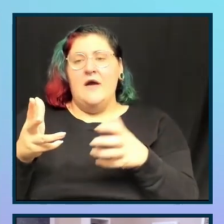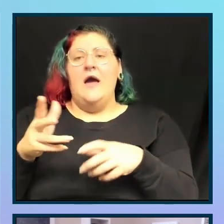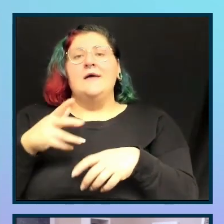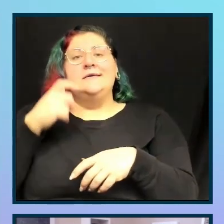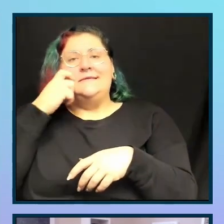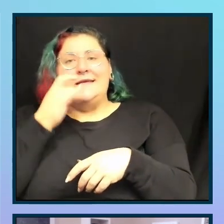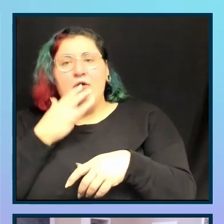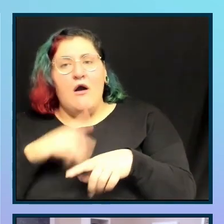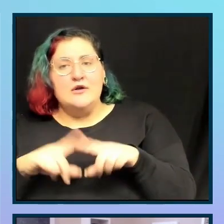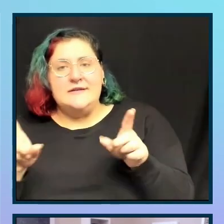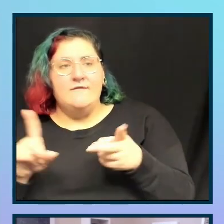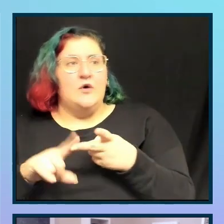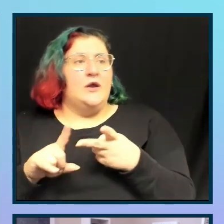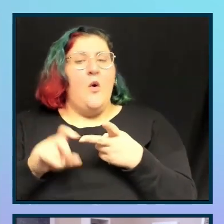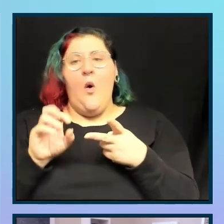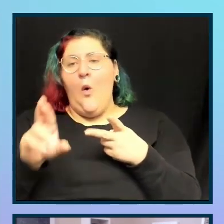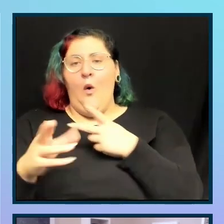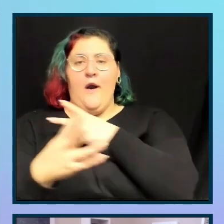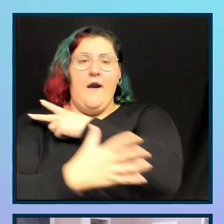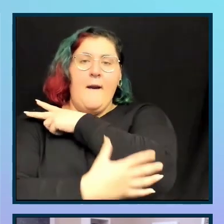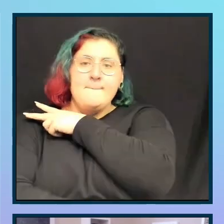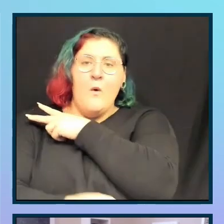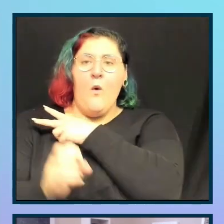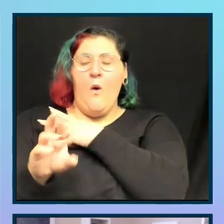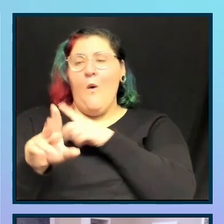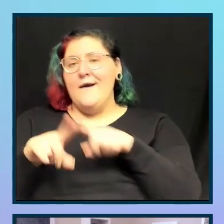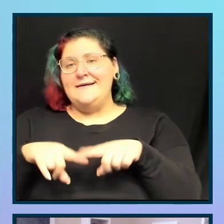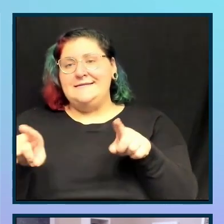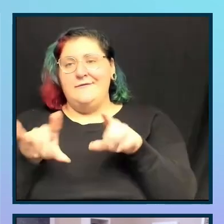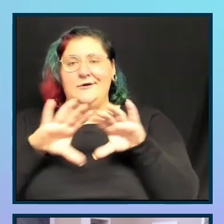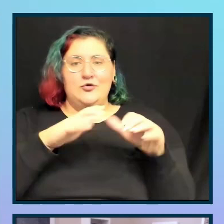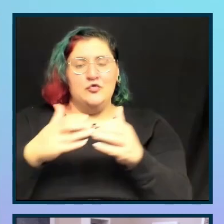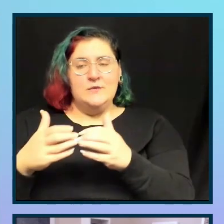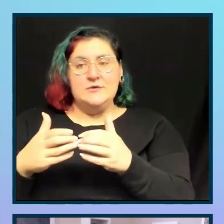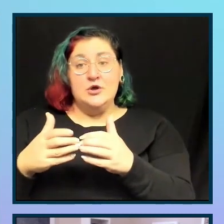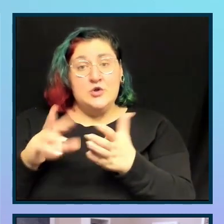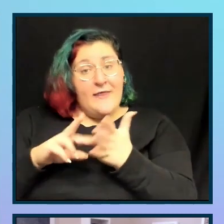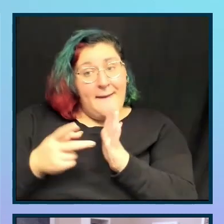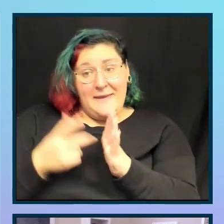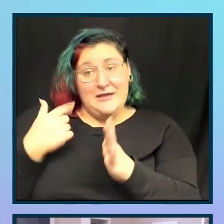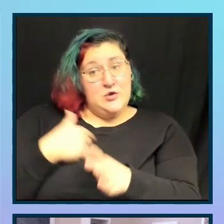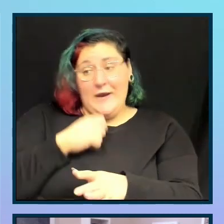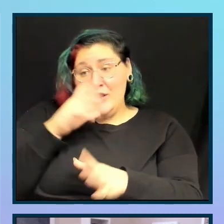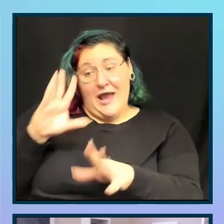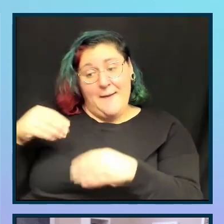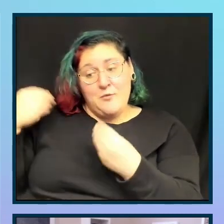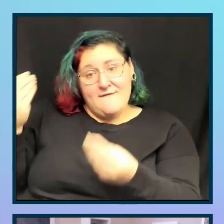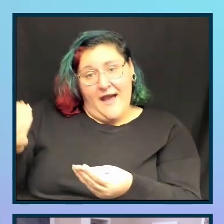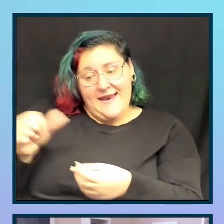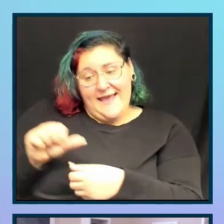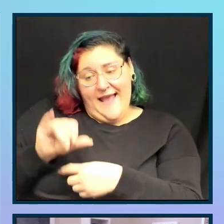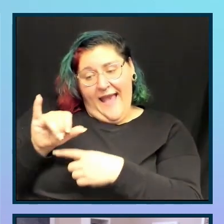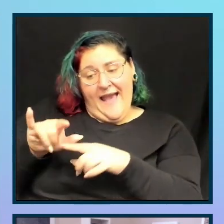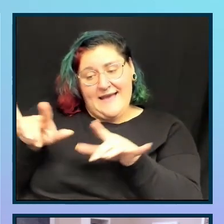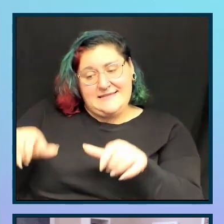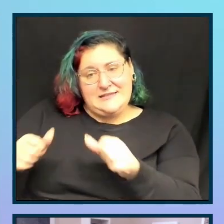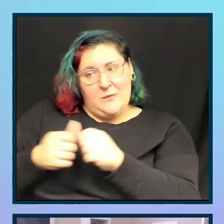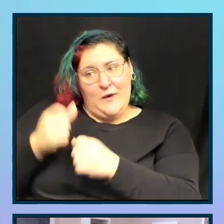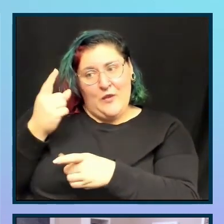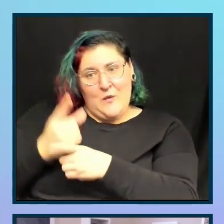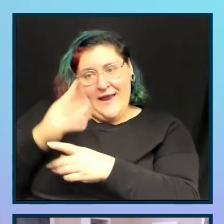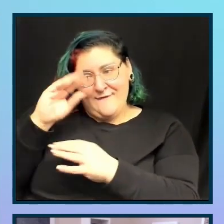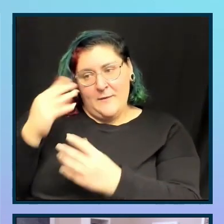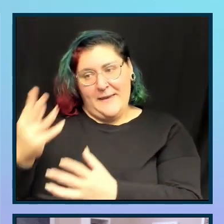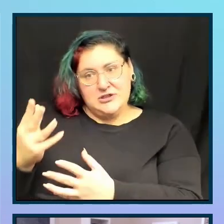are giving the AI and with the previous decisions that we are giving it that we would like it to learn from, AI is